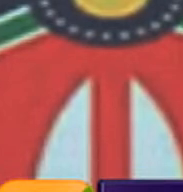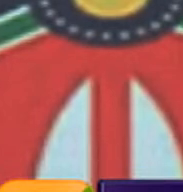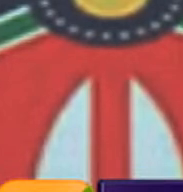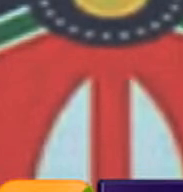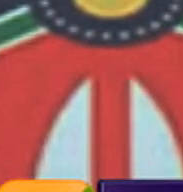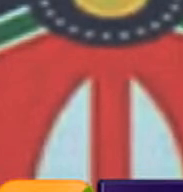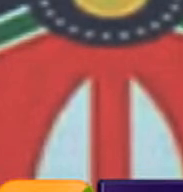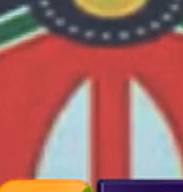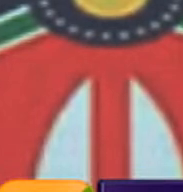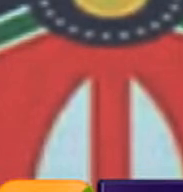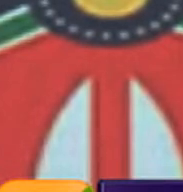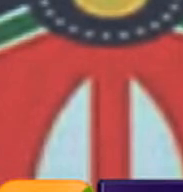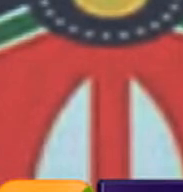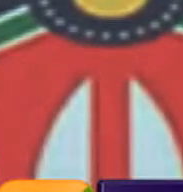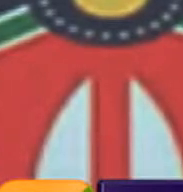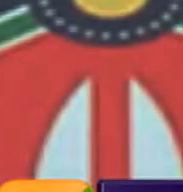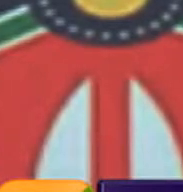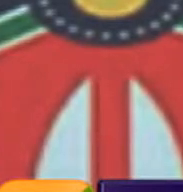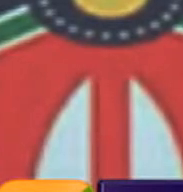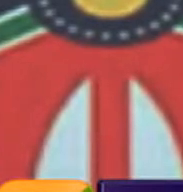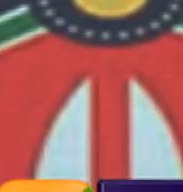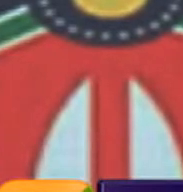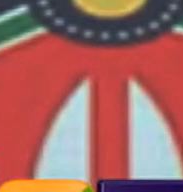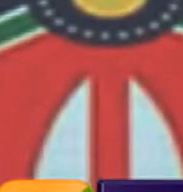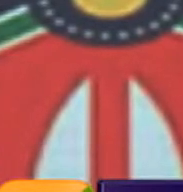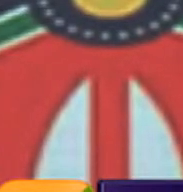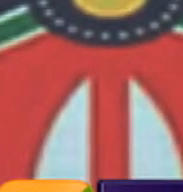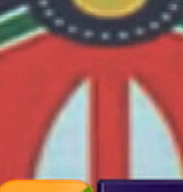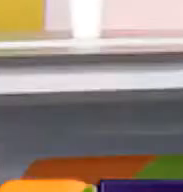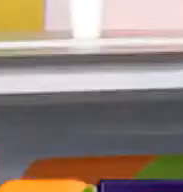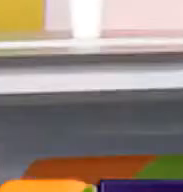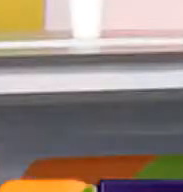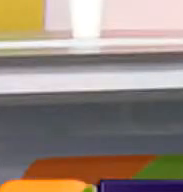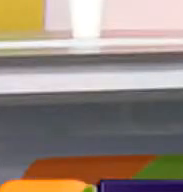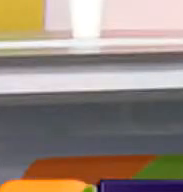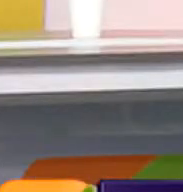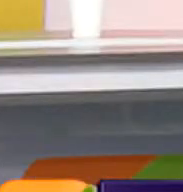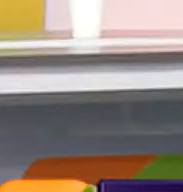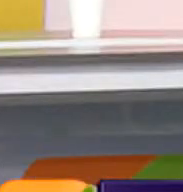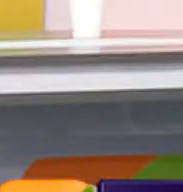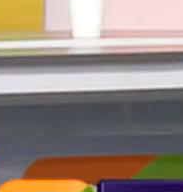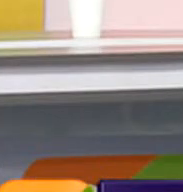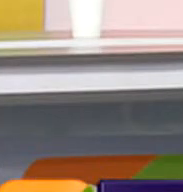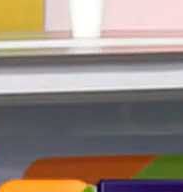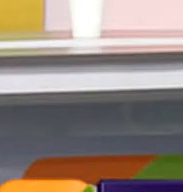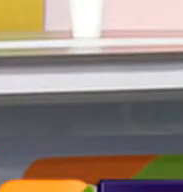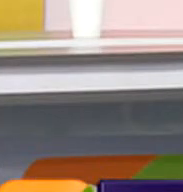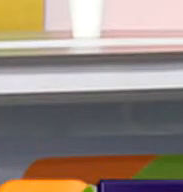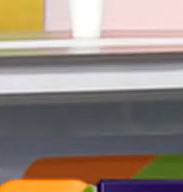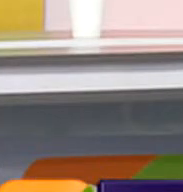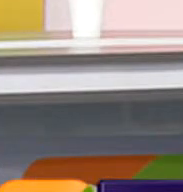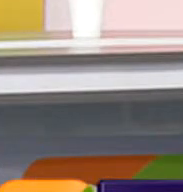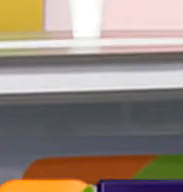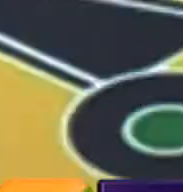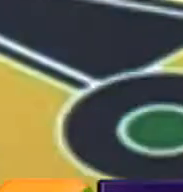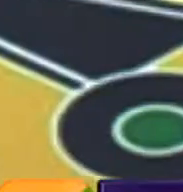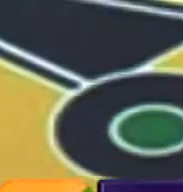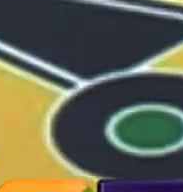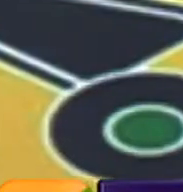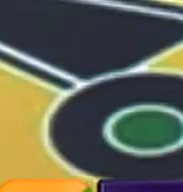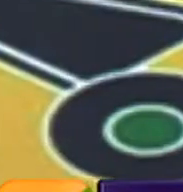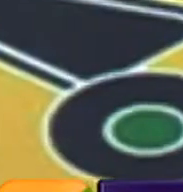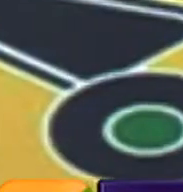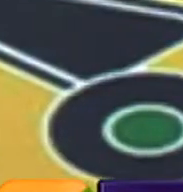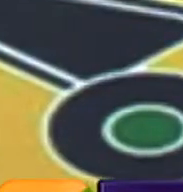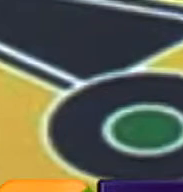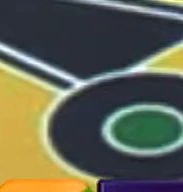So it's good for wananchi to know that. Na tupatane siku ya Jumatatu. County ya Laikipia, tukilaunch industrial park ya Laikipia, na tutakuwa live